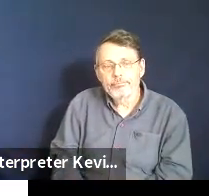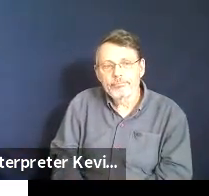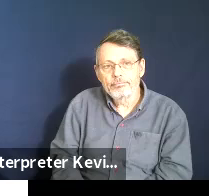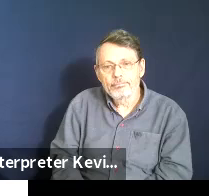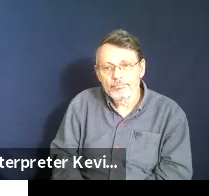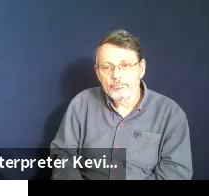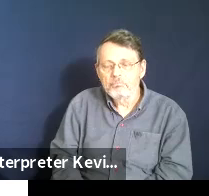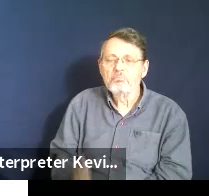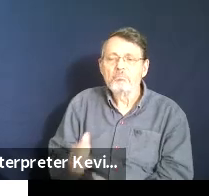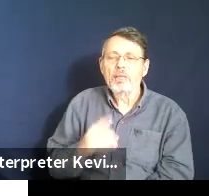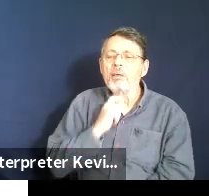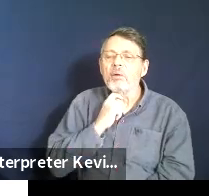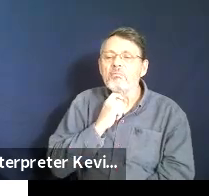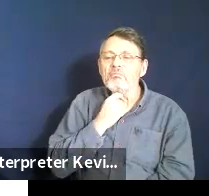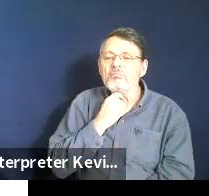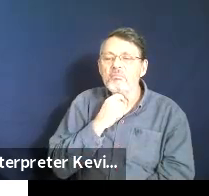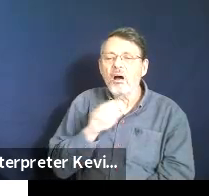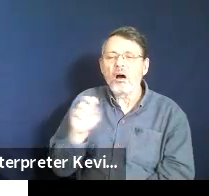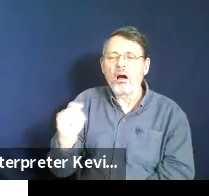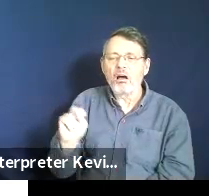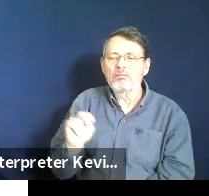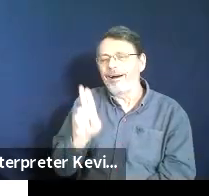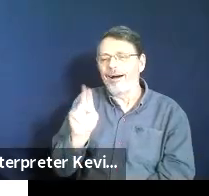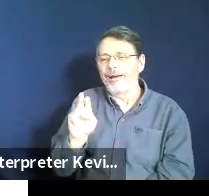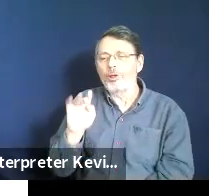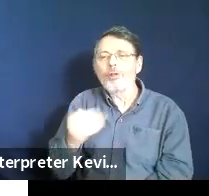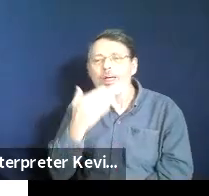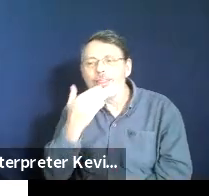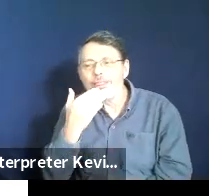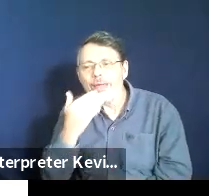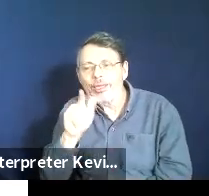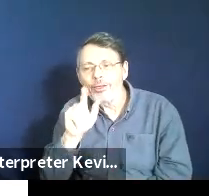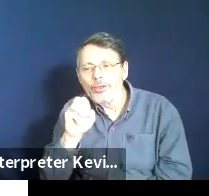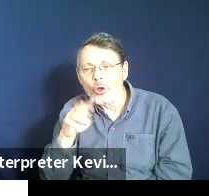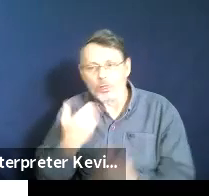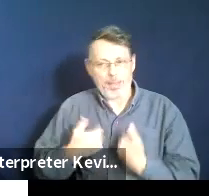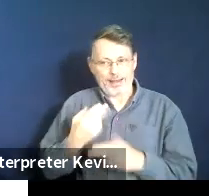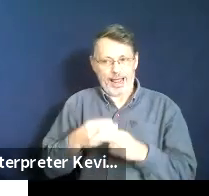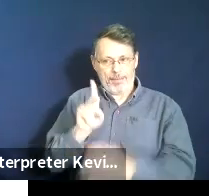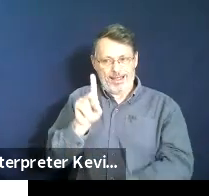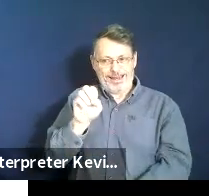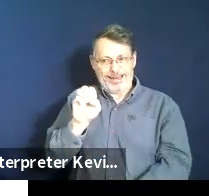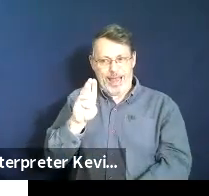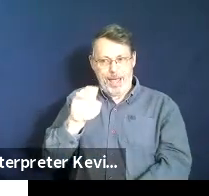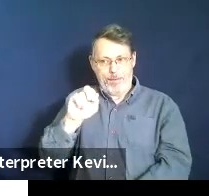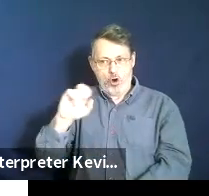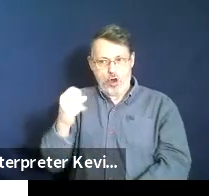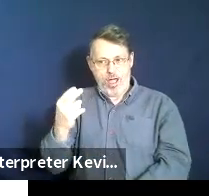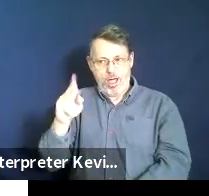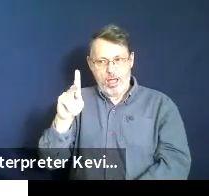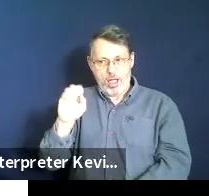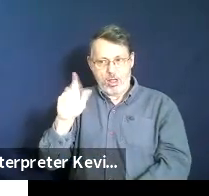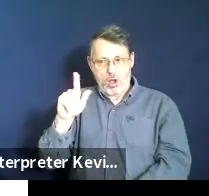You may want to unmute. Okay, thank you, Louis. This is Deborah Kolodner. Good morning to the